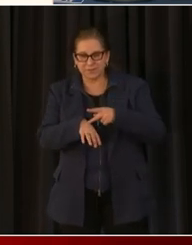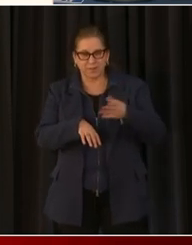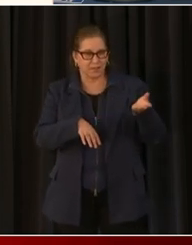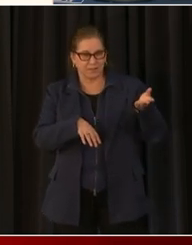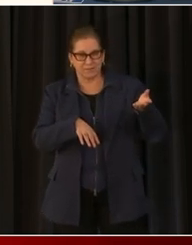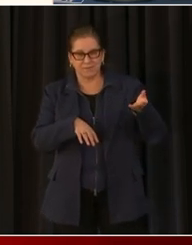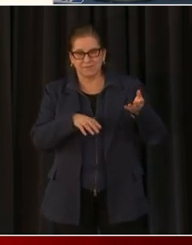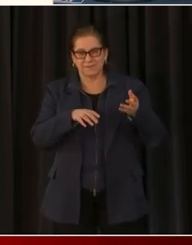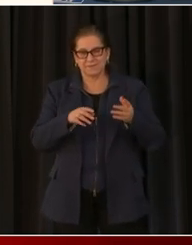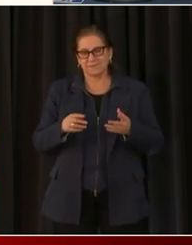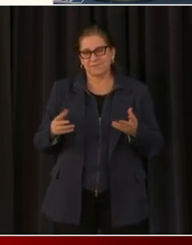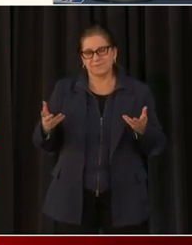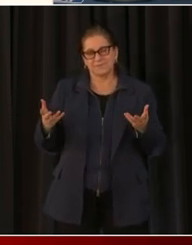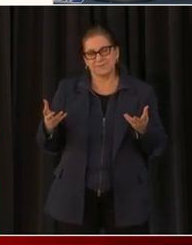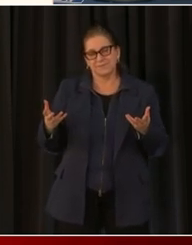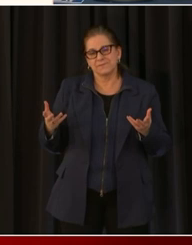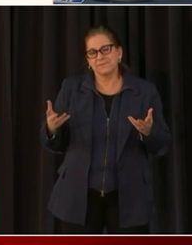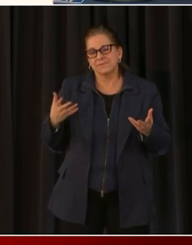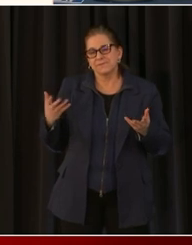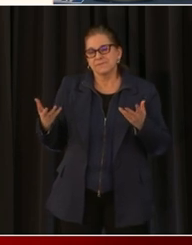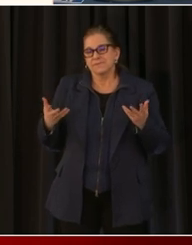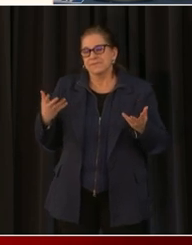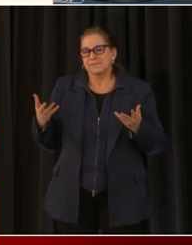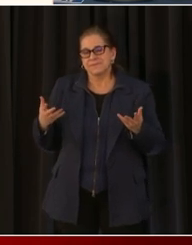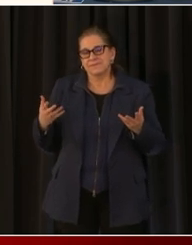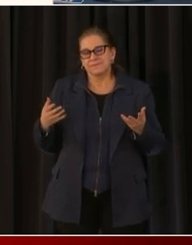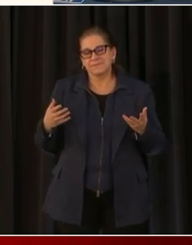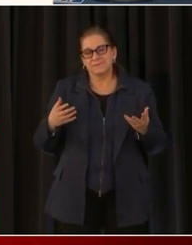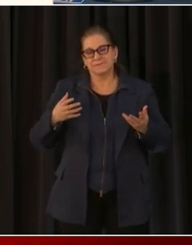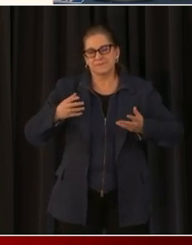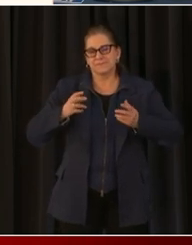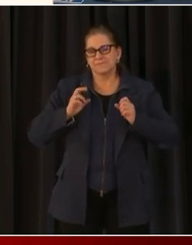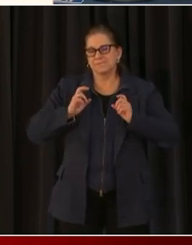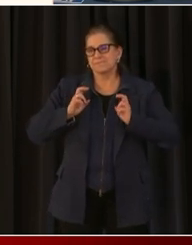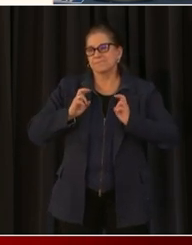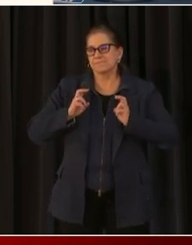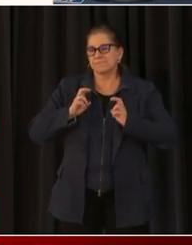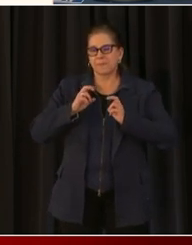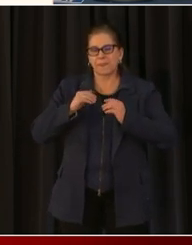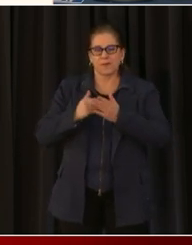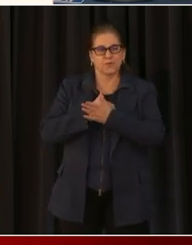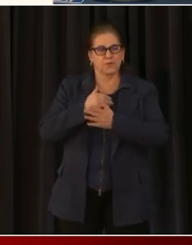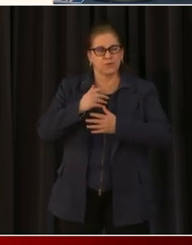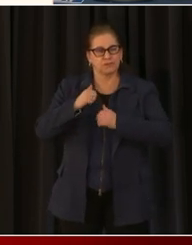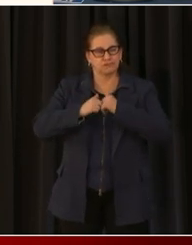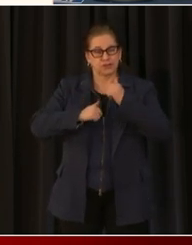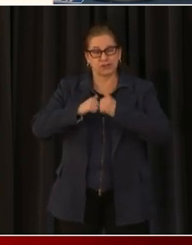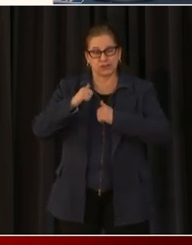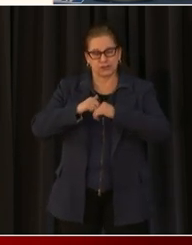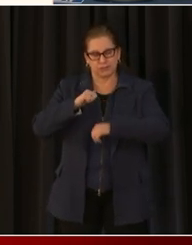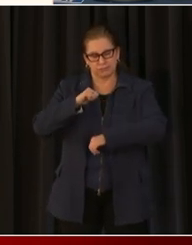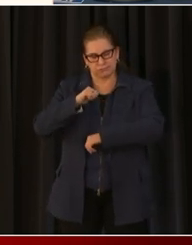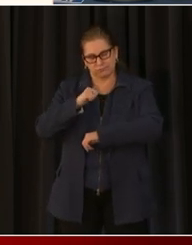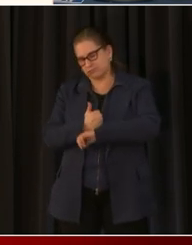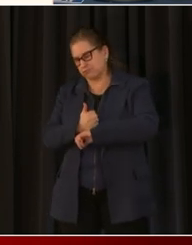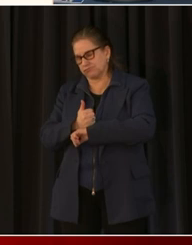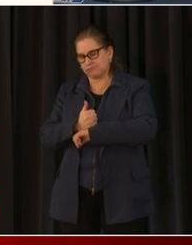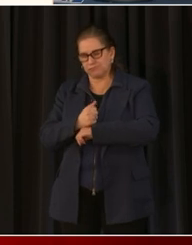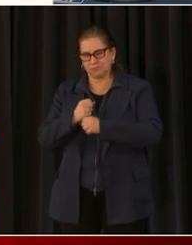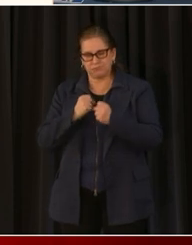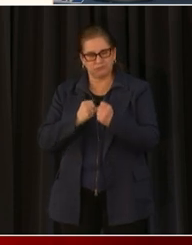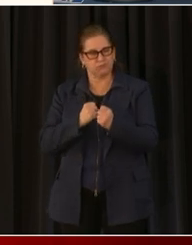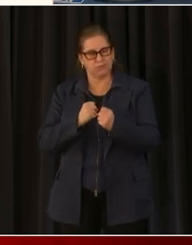as a very sound and solid structure that allows schools to receive not only central service supports, but also